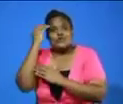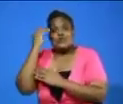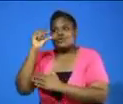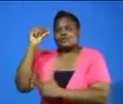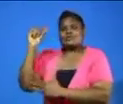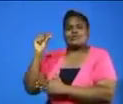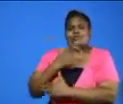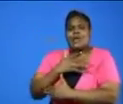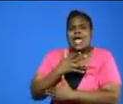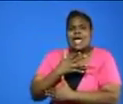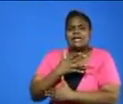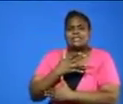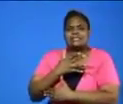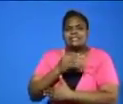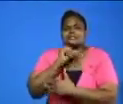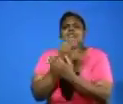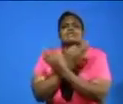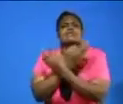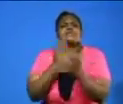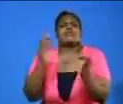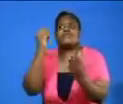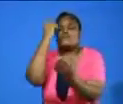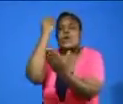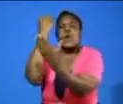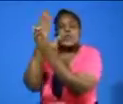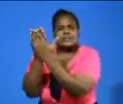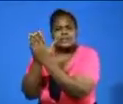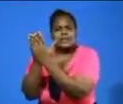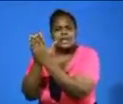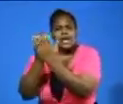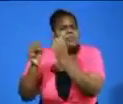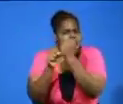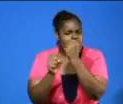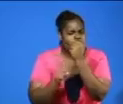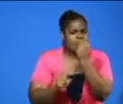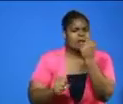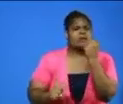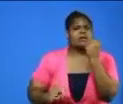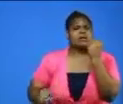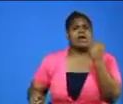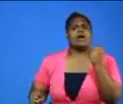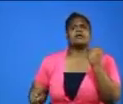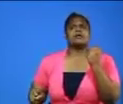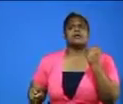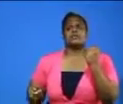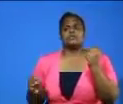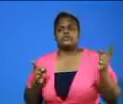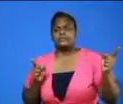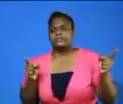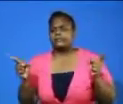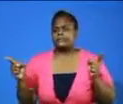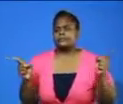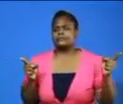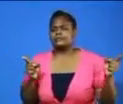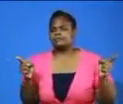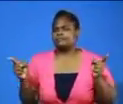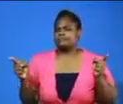does not free you from obedience. How long will you halt between two